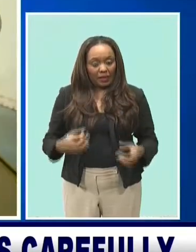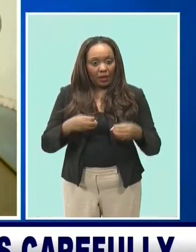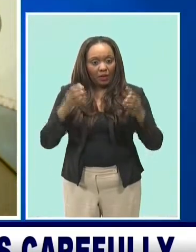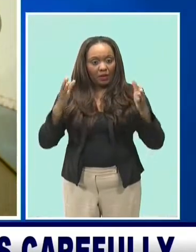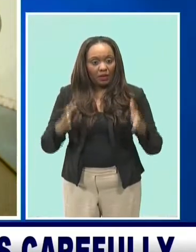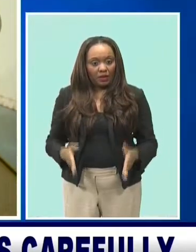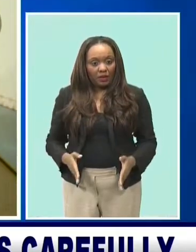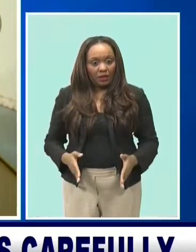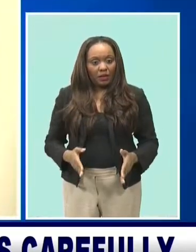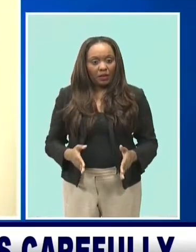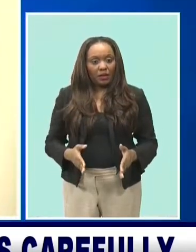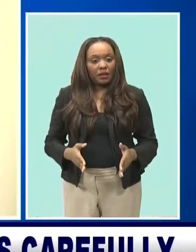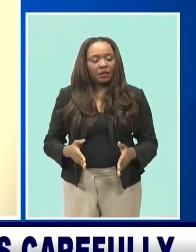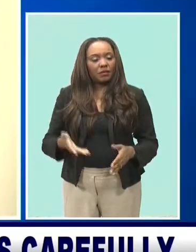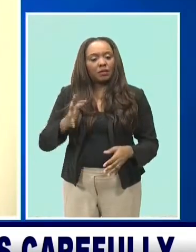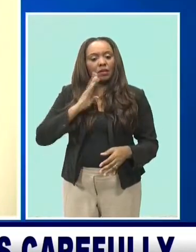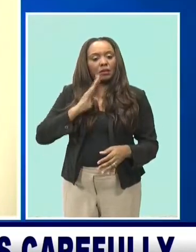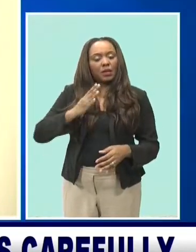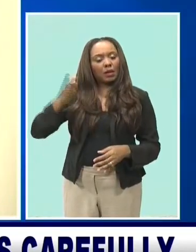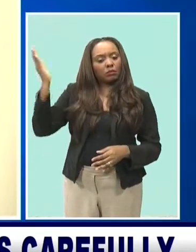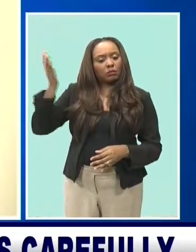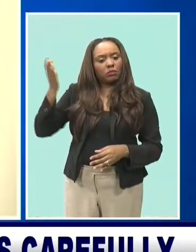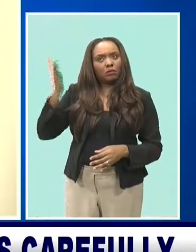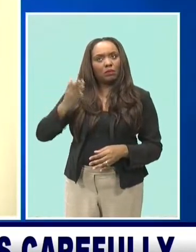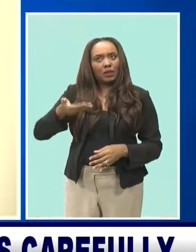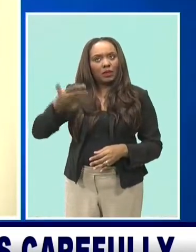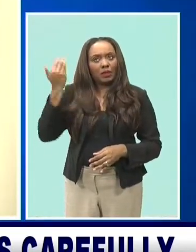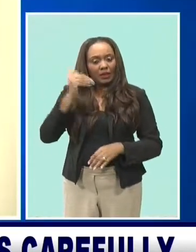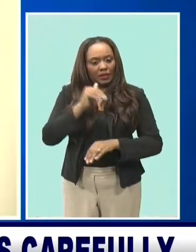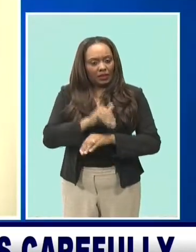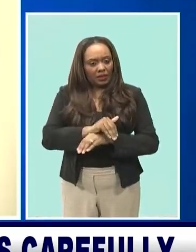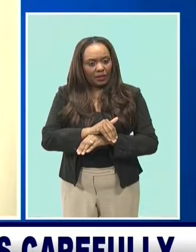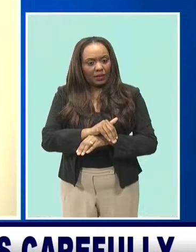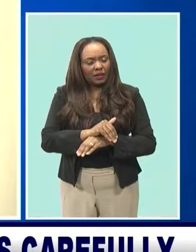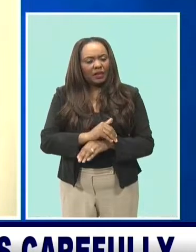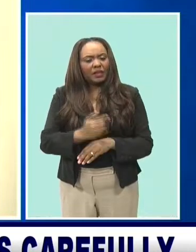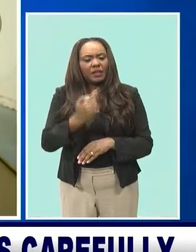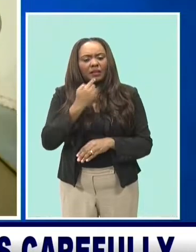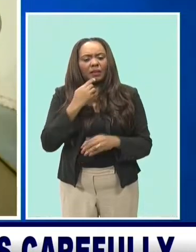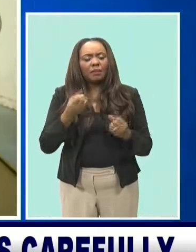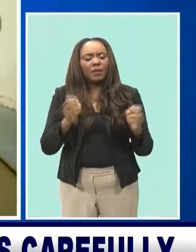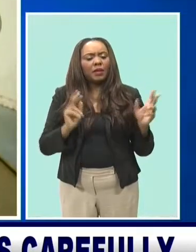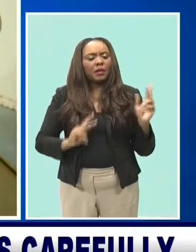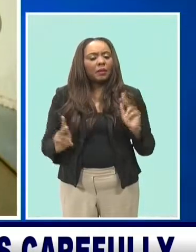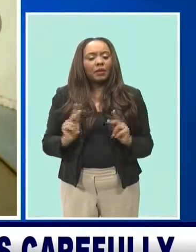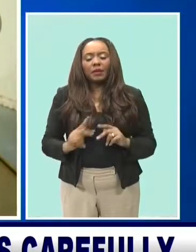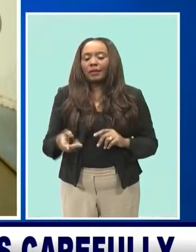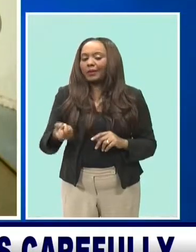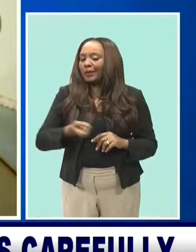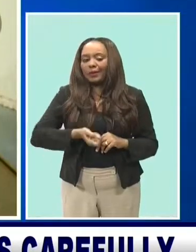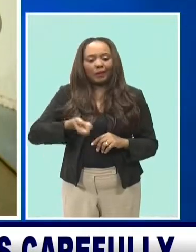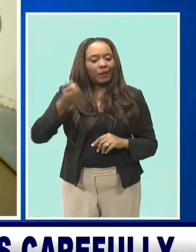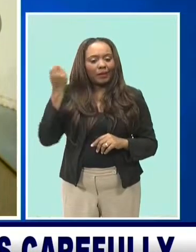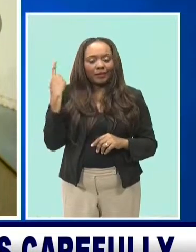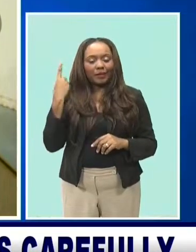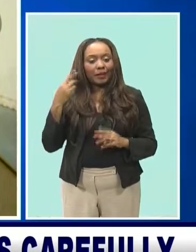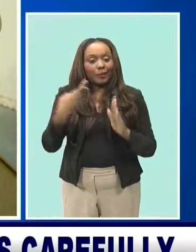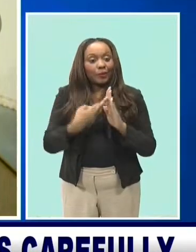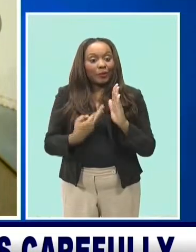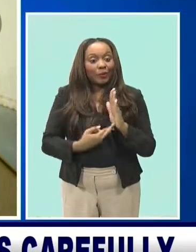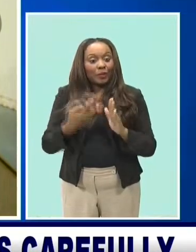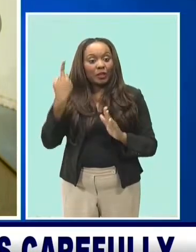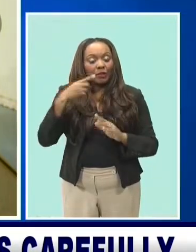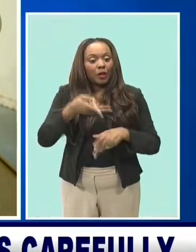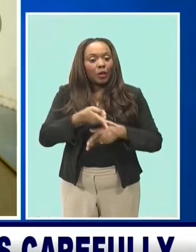Counsel Paul Leach, who was speaking during CBC TV8's The People's Business. Mr. Leach says in cases where consumers may not understand